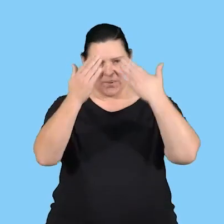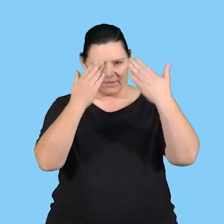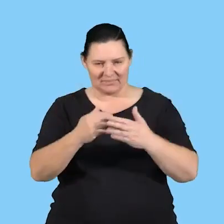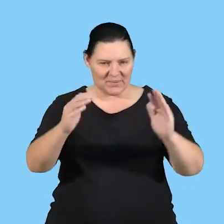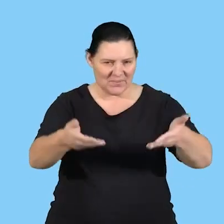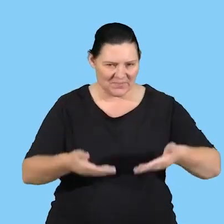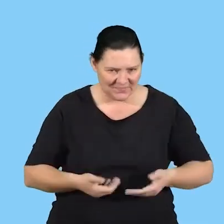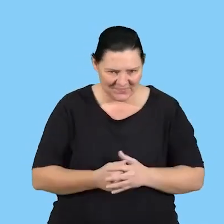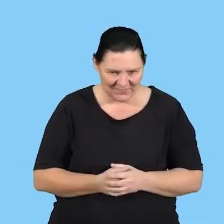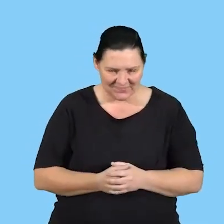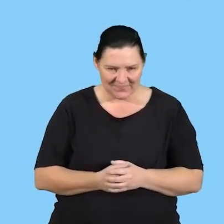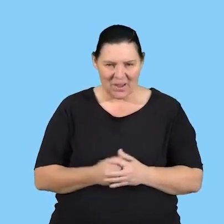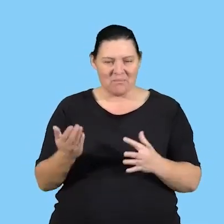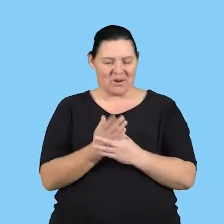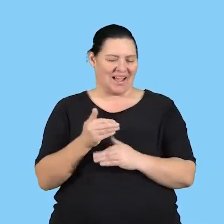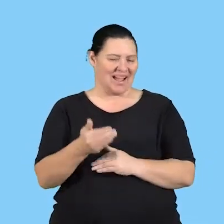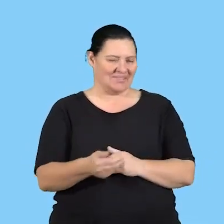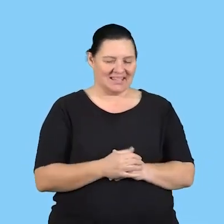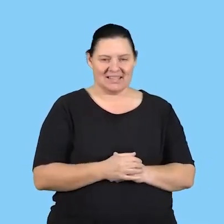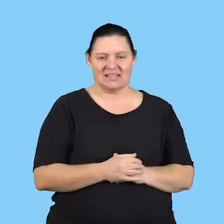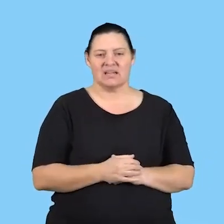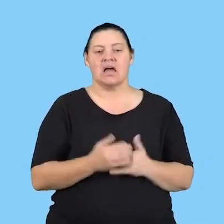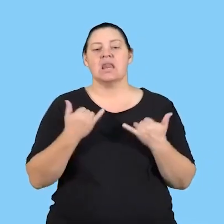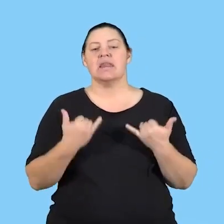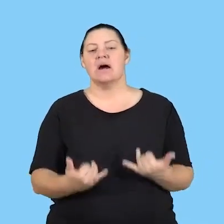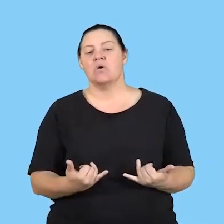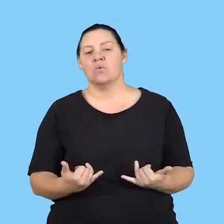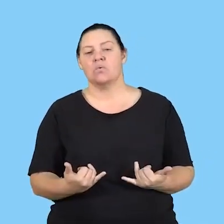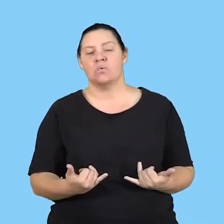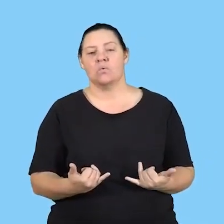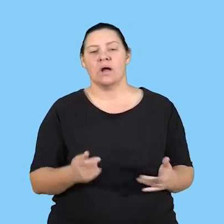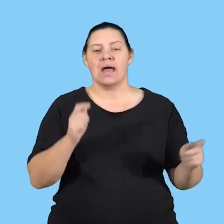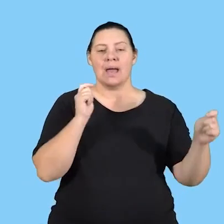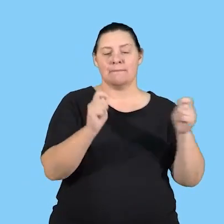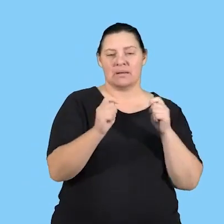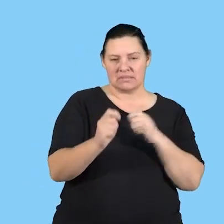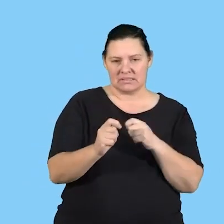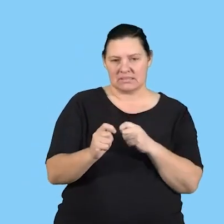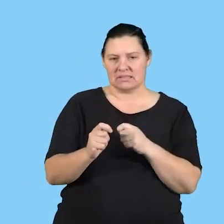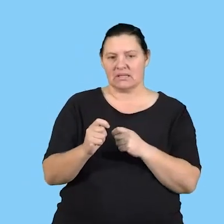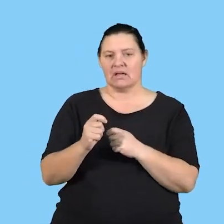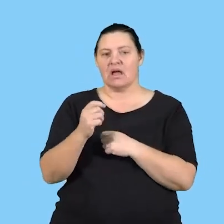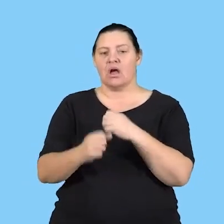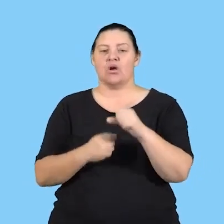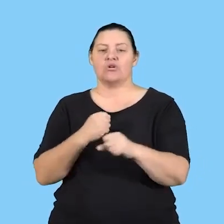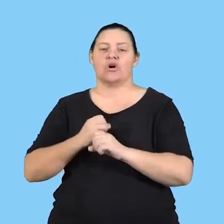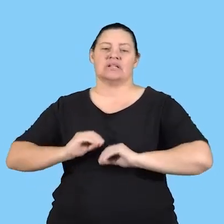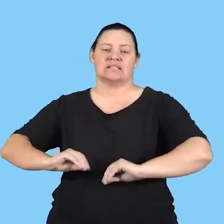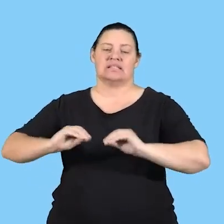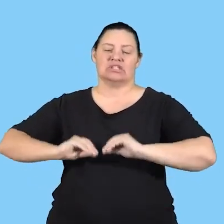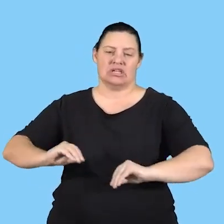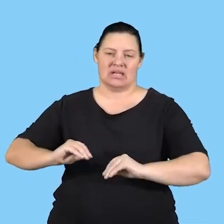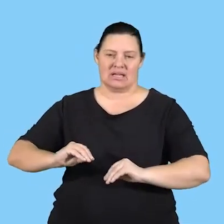Welcome after the break, colleagues. We shall now continue with amendments to the annual teaching